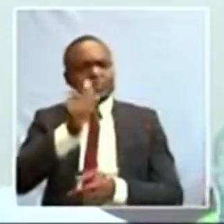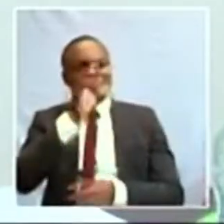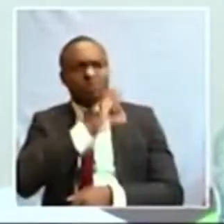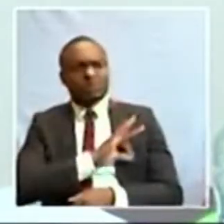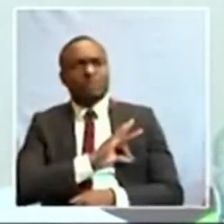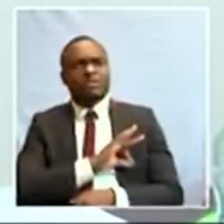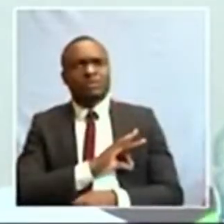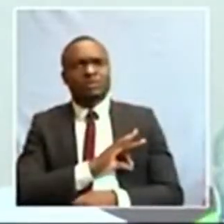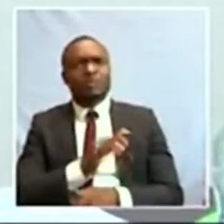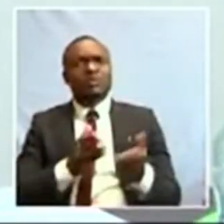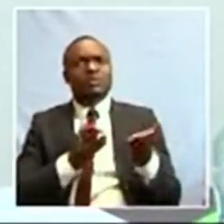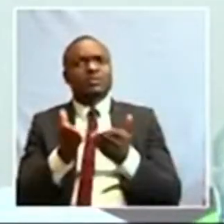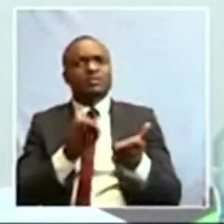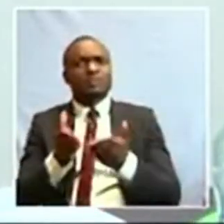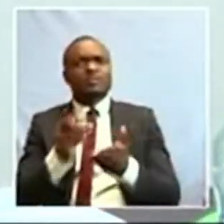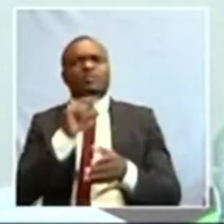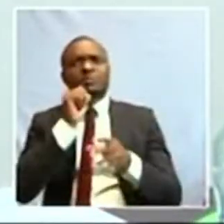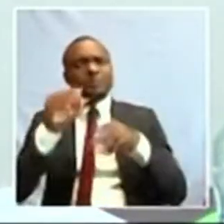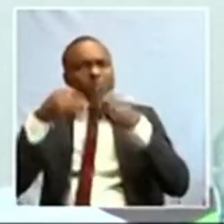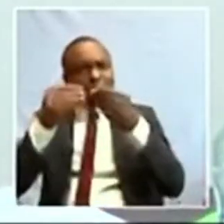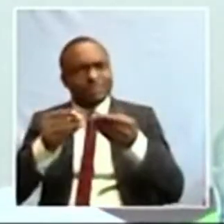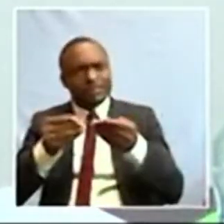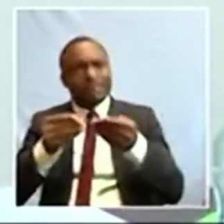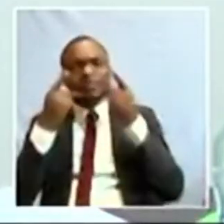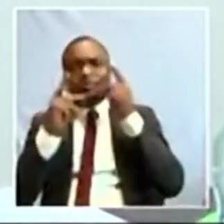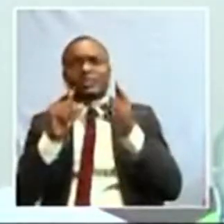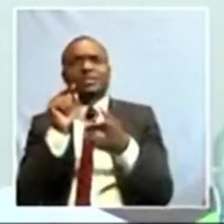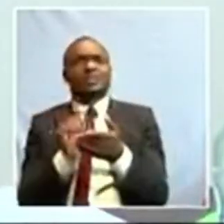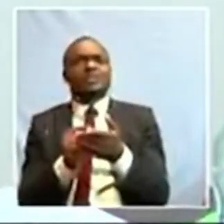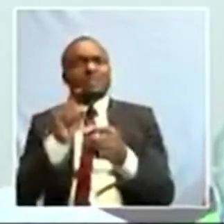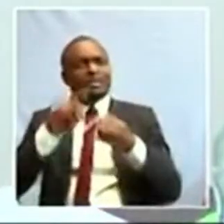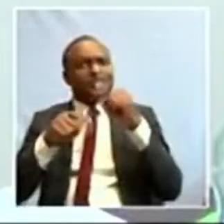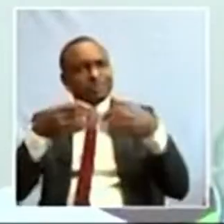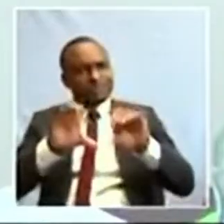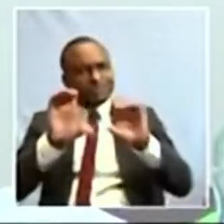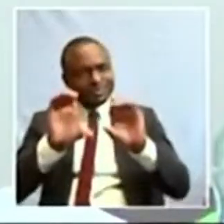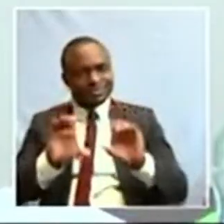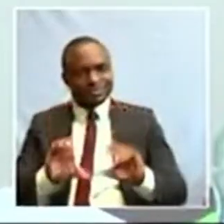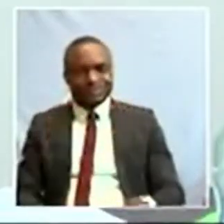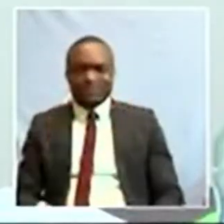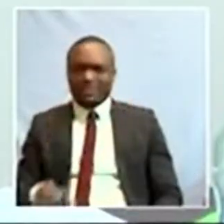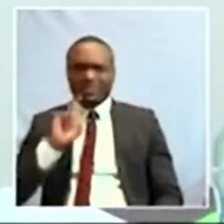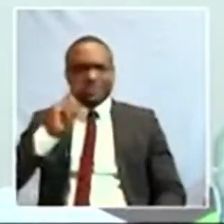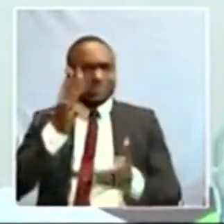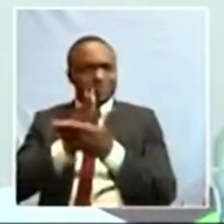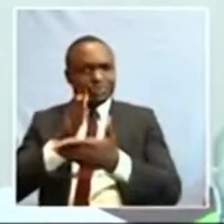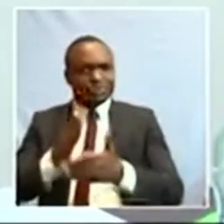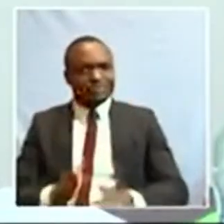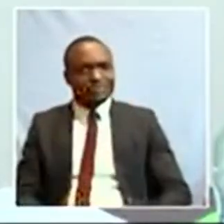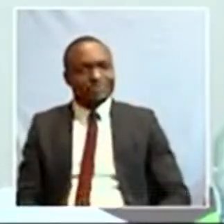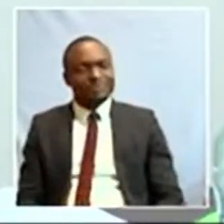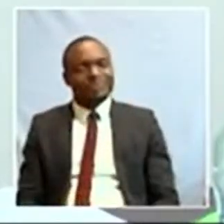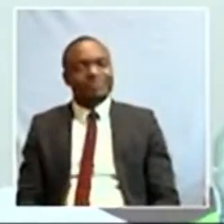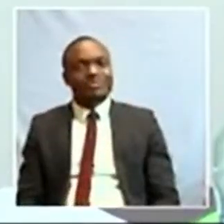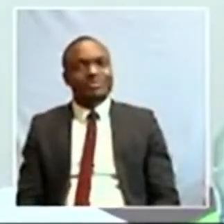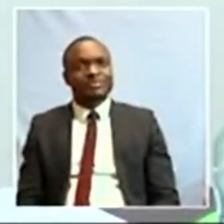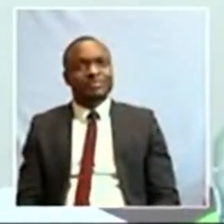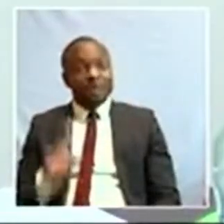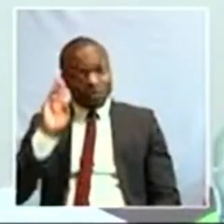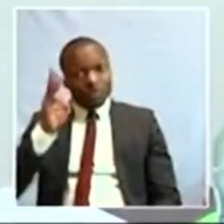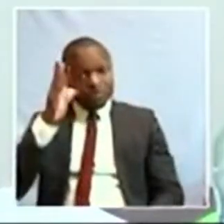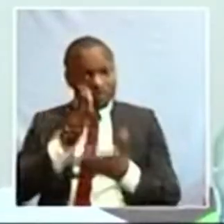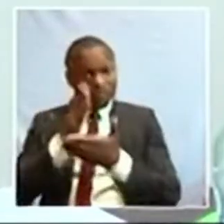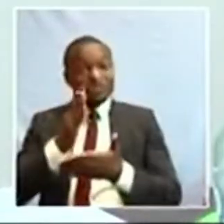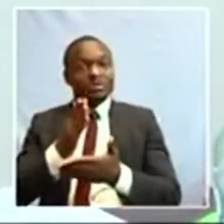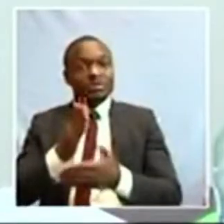you are not offering to the public. This cannot continue. It must come to an end. And it will come to